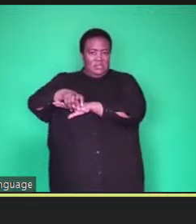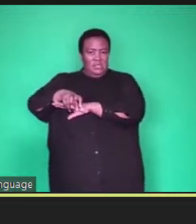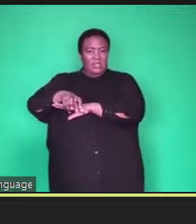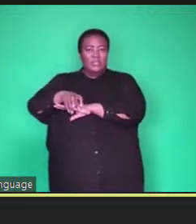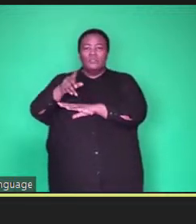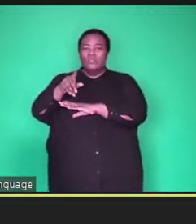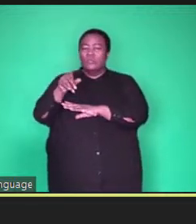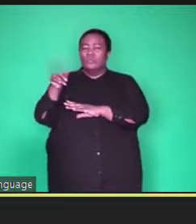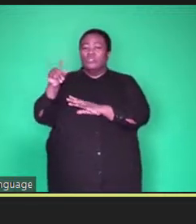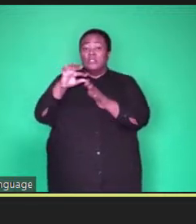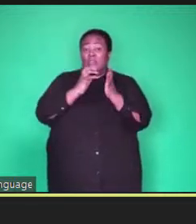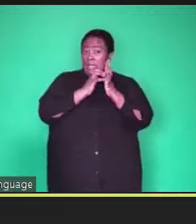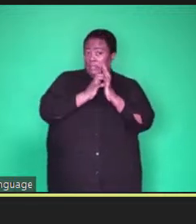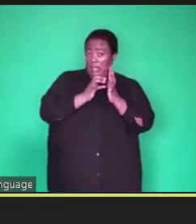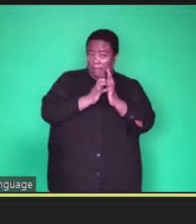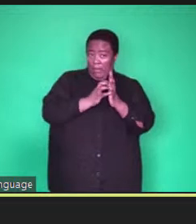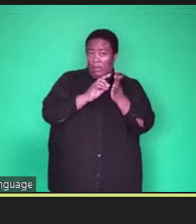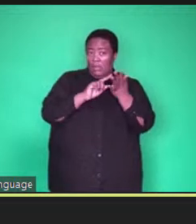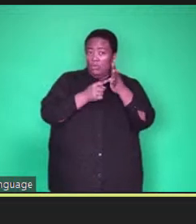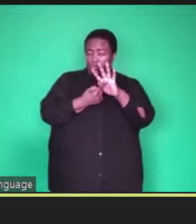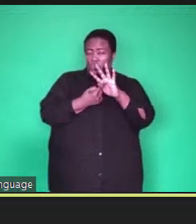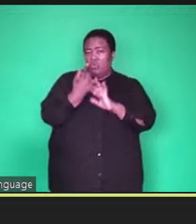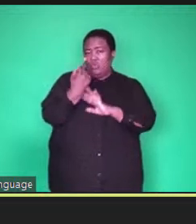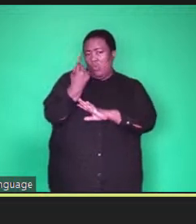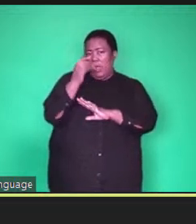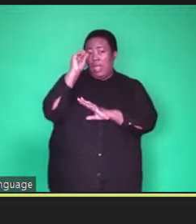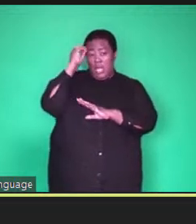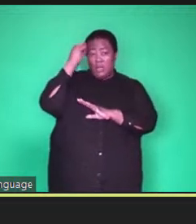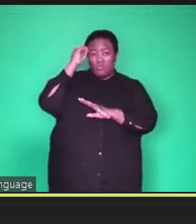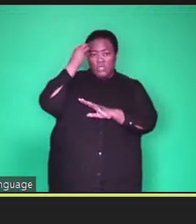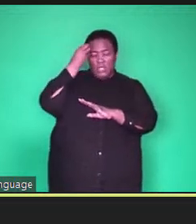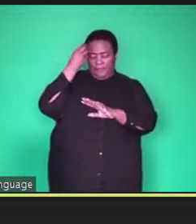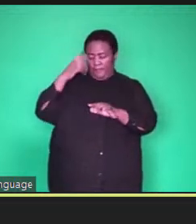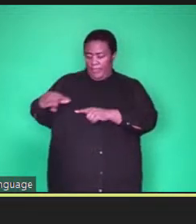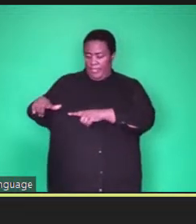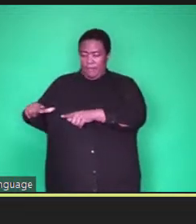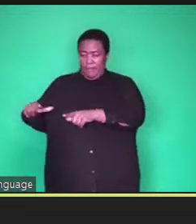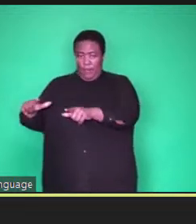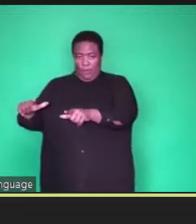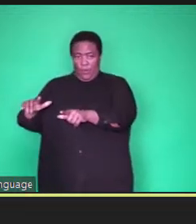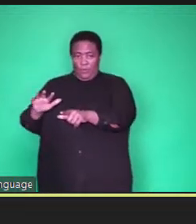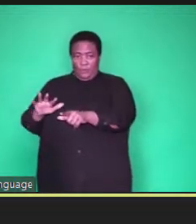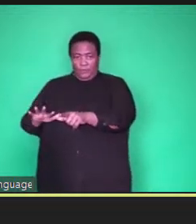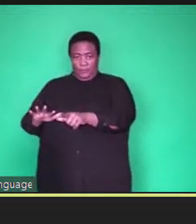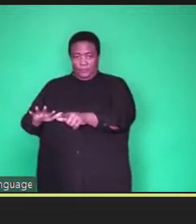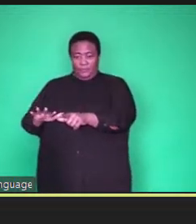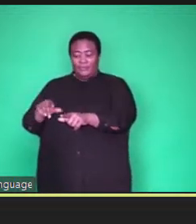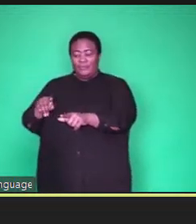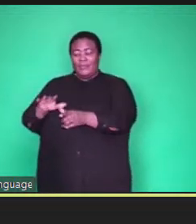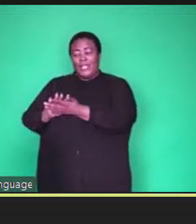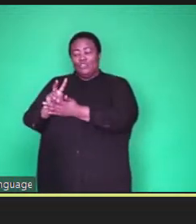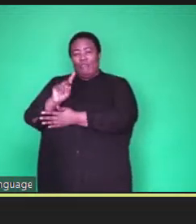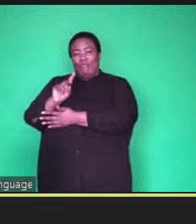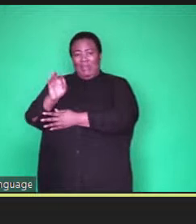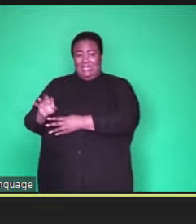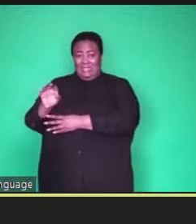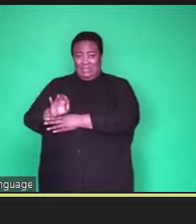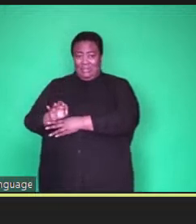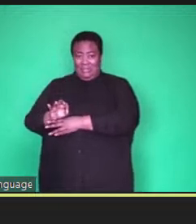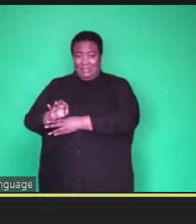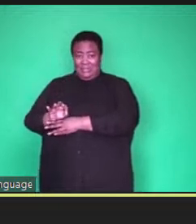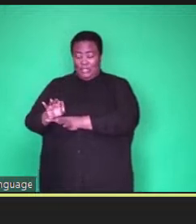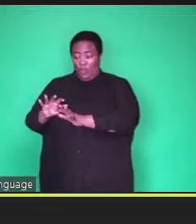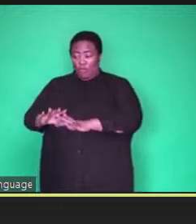for example, I'll show you one of an interesting one. Limpopo, this is a 12%. This is 12% of